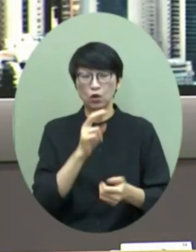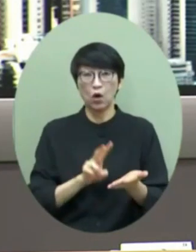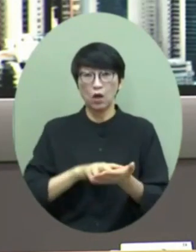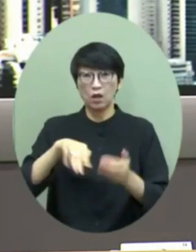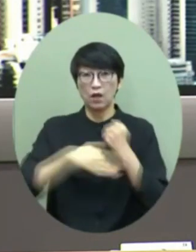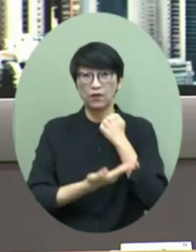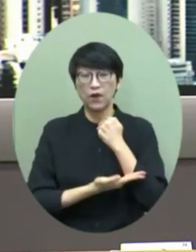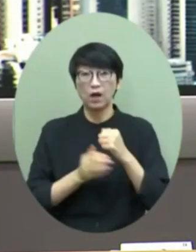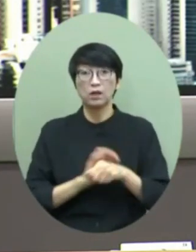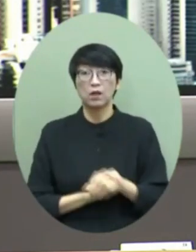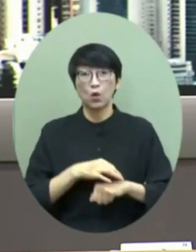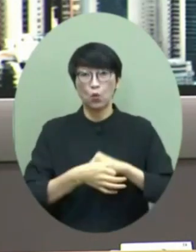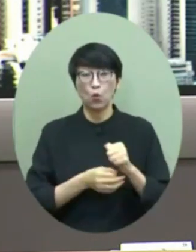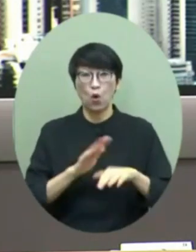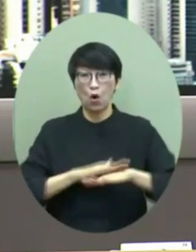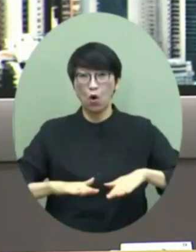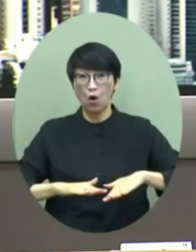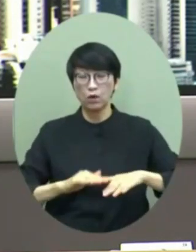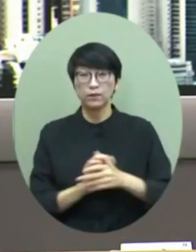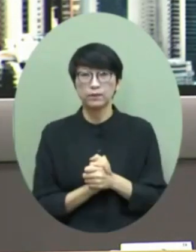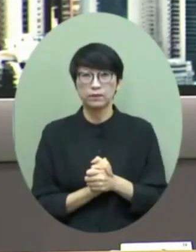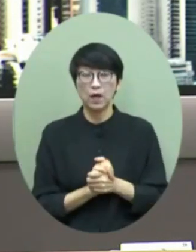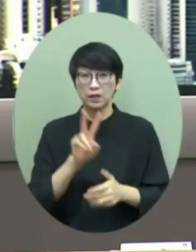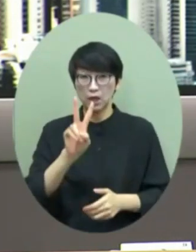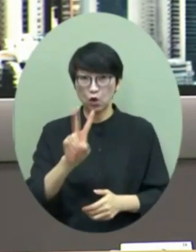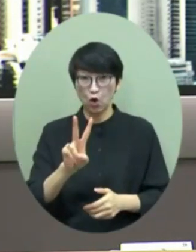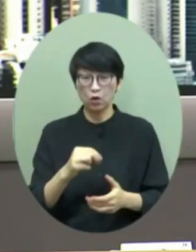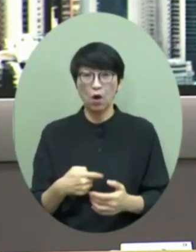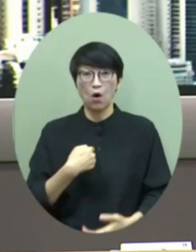on this legislative exercise to safeguard national security,